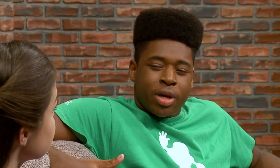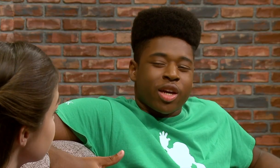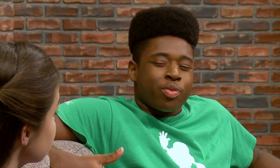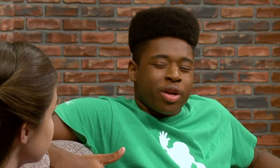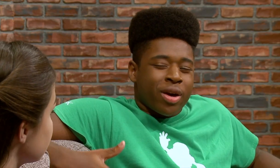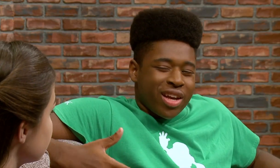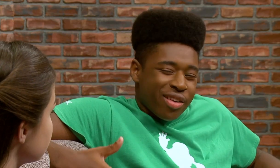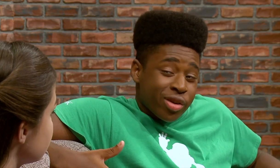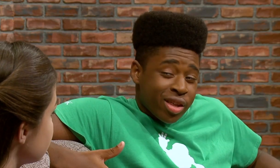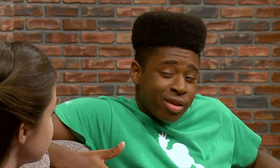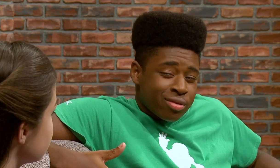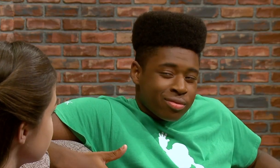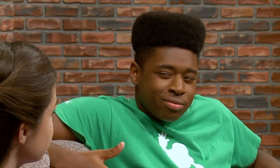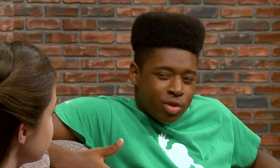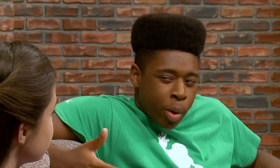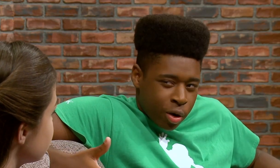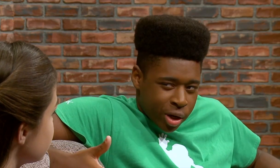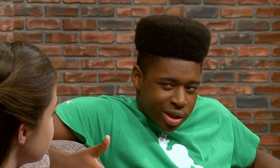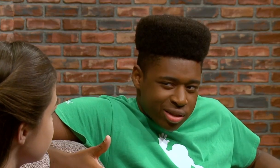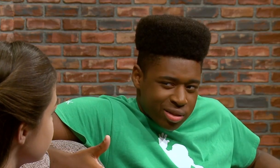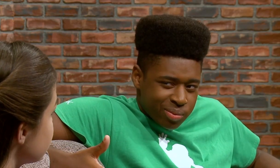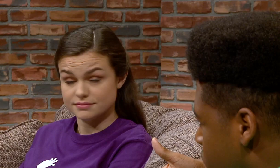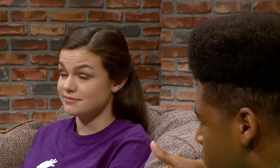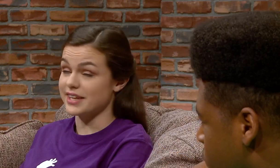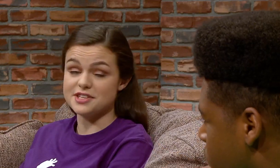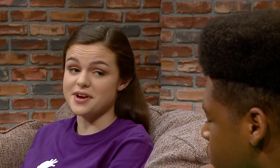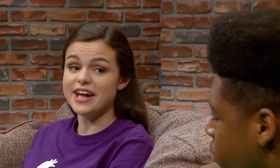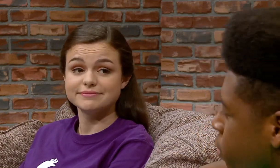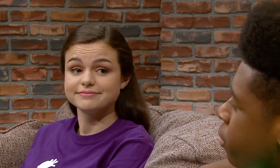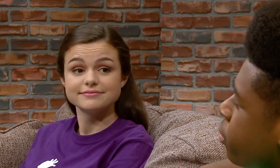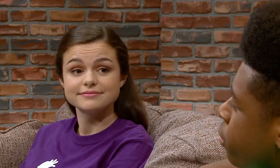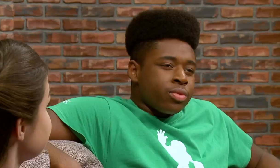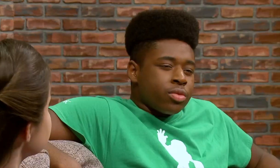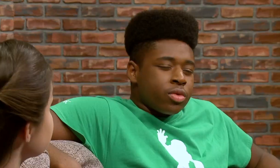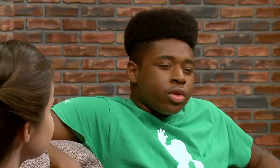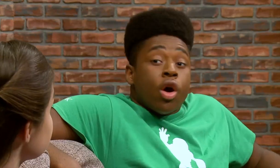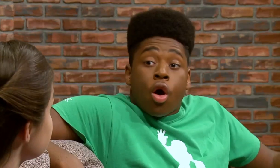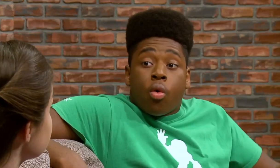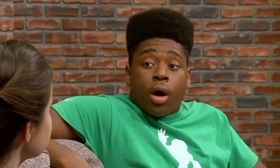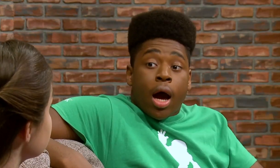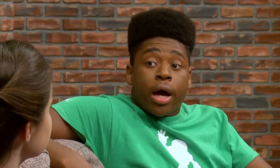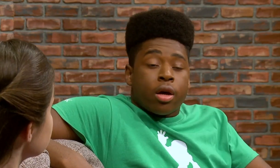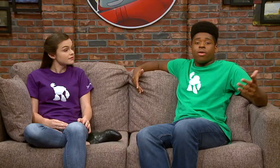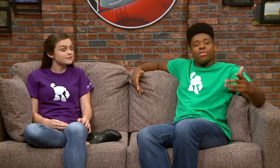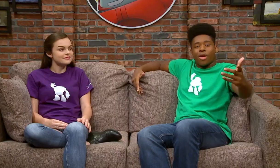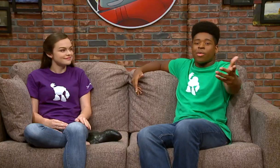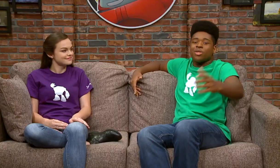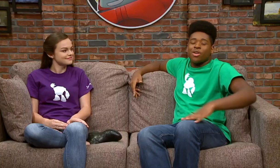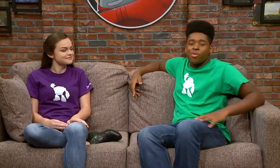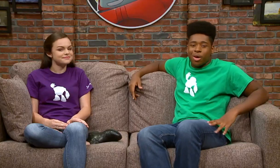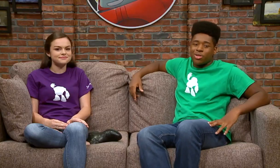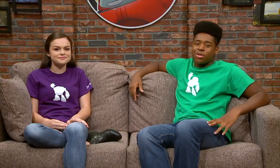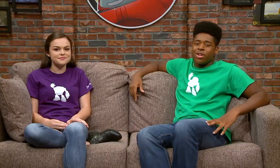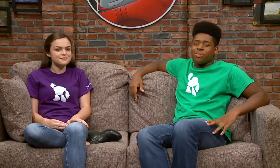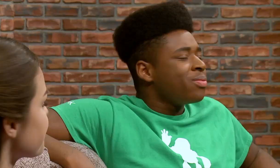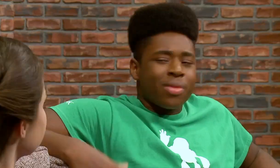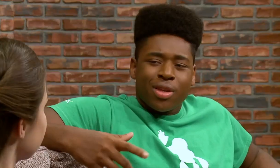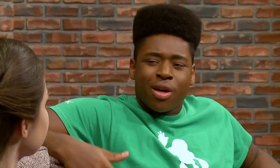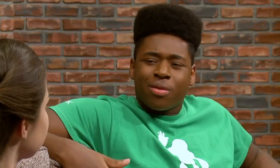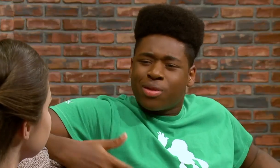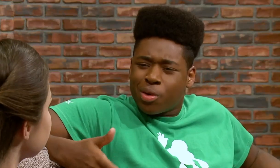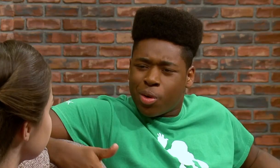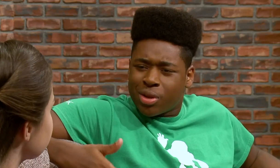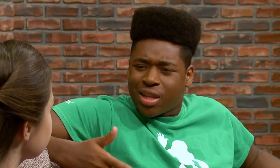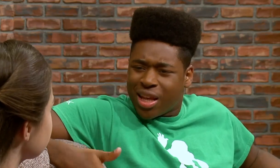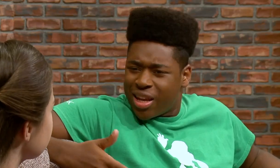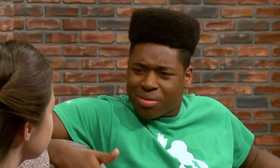mean to tell me I could pray about everything, no matter what it is? That's right. Oh, I know. That reminds me of a Bible story. You